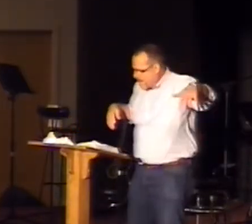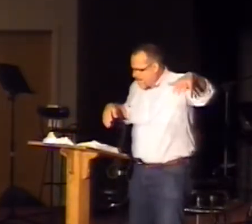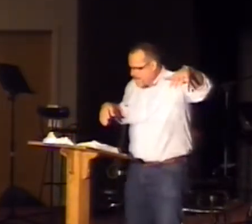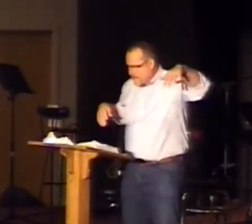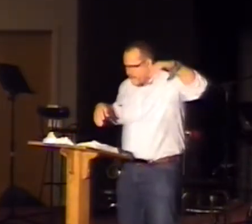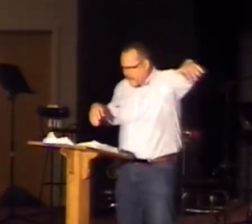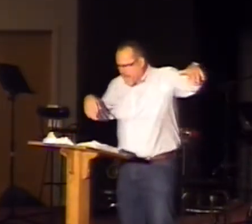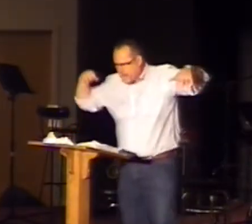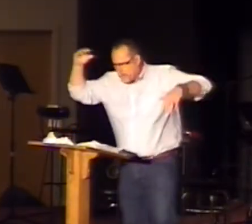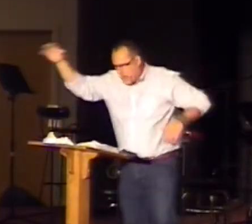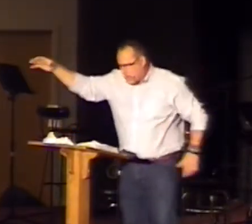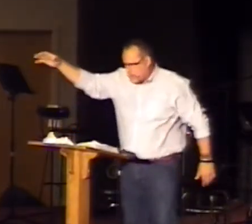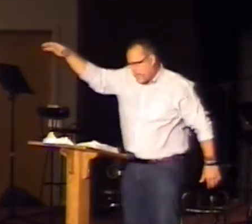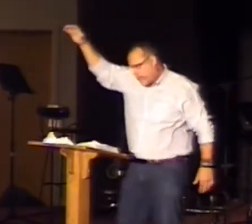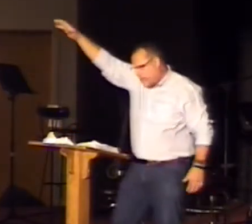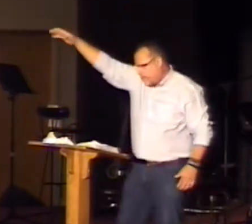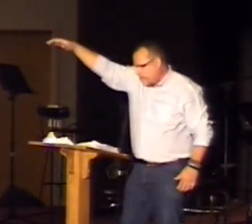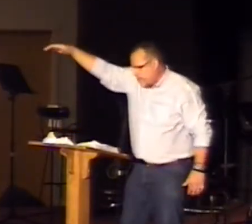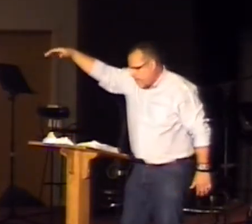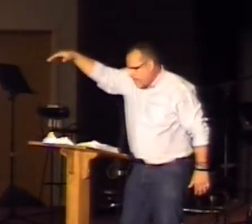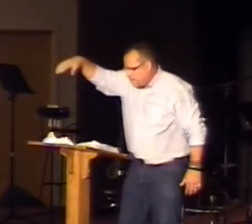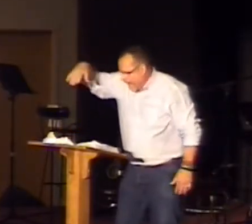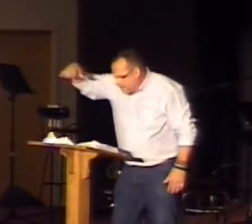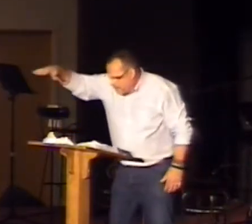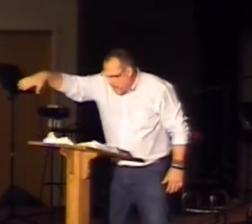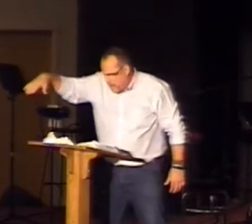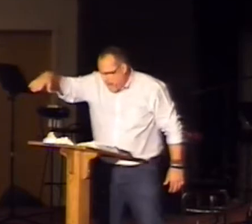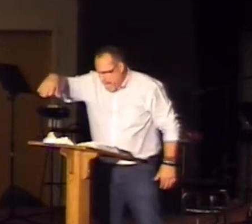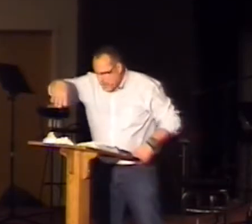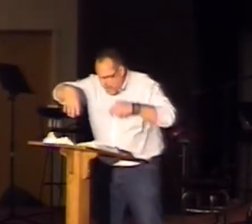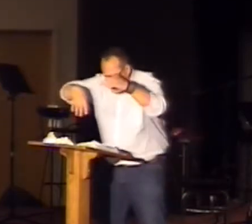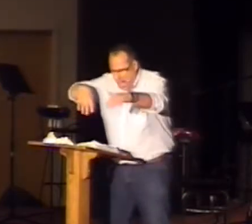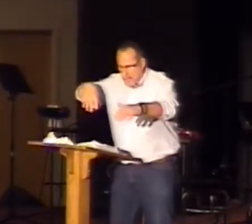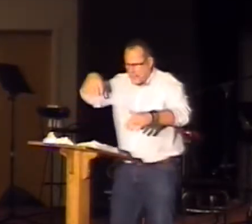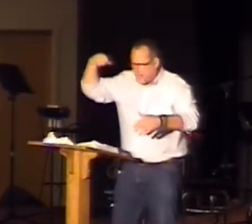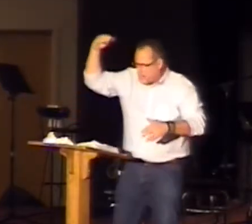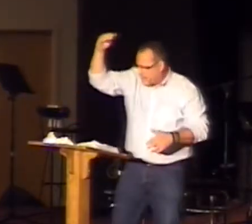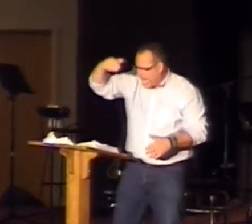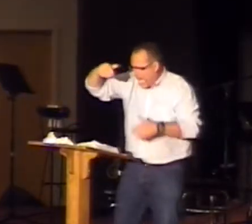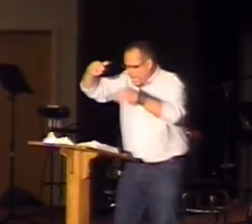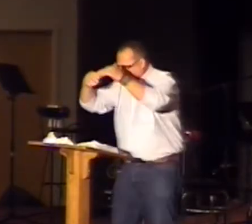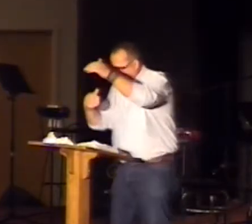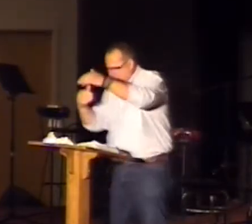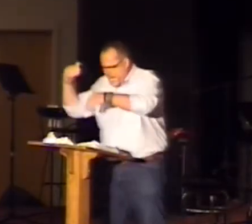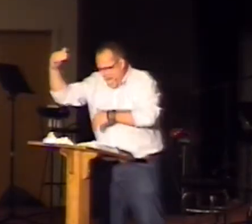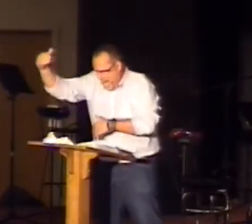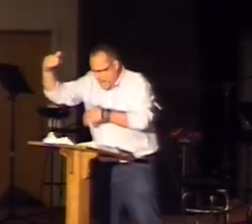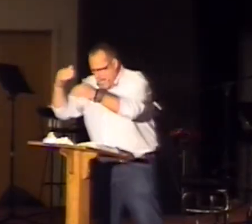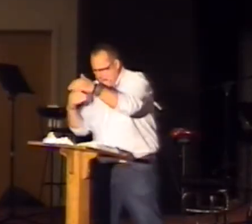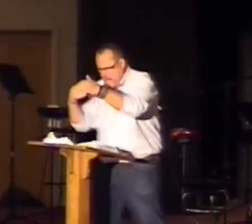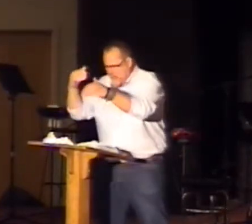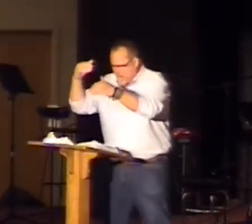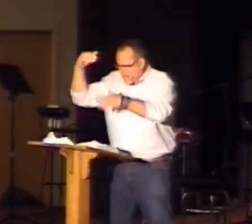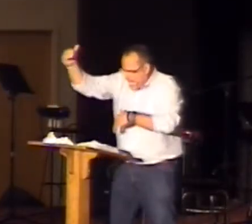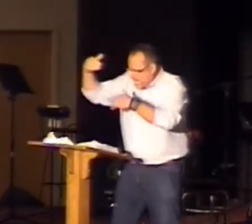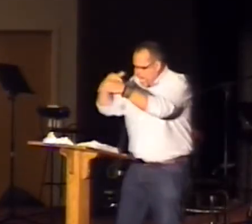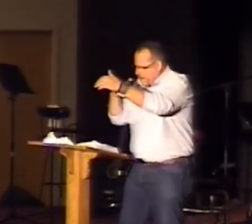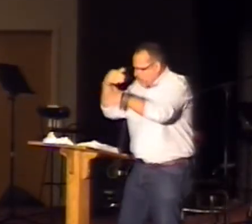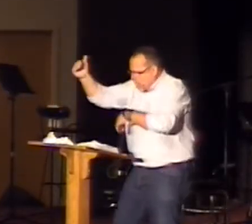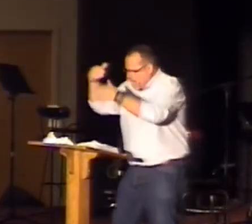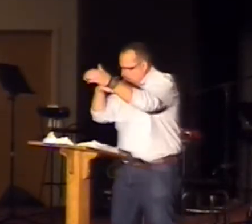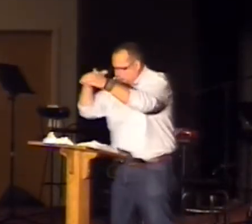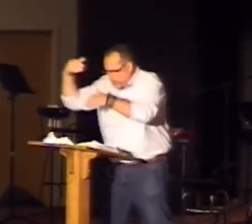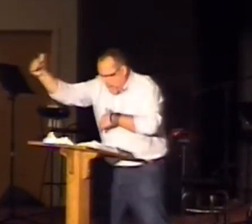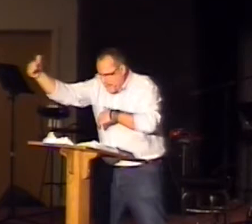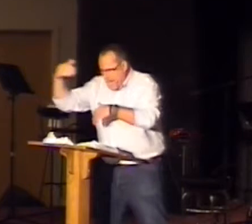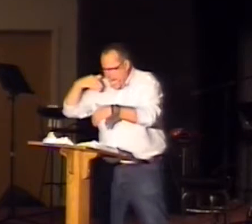east of Eden, the flood, the total deluge, mountains of Ararat. You have conflict. You have God and Satan, Adam and Eve, Cain and Abel,